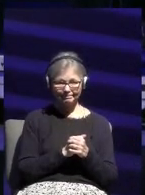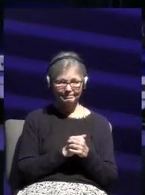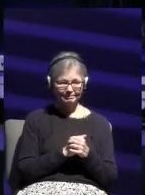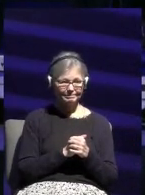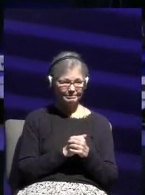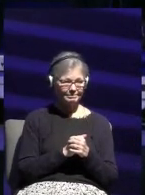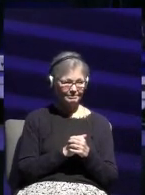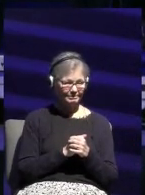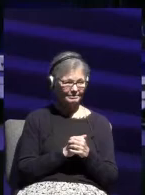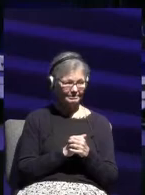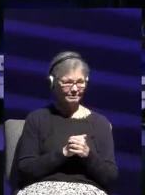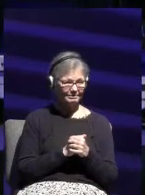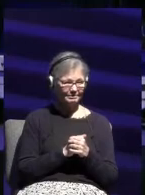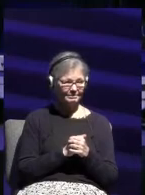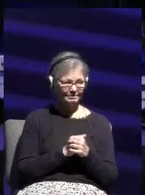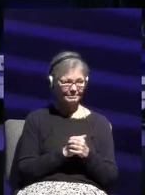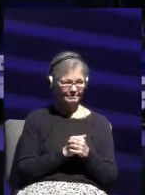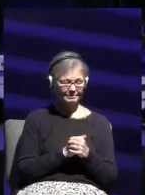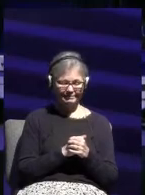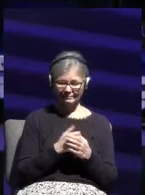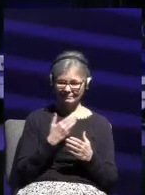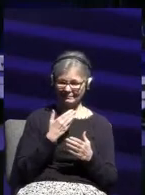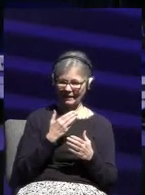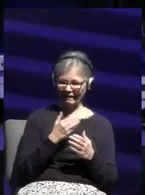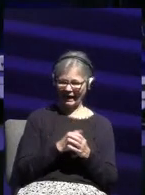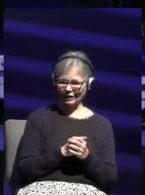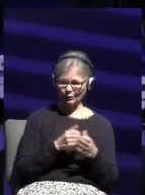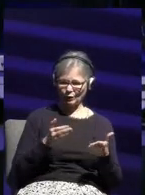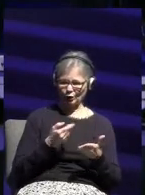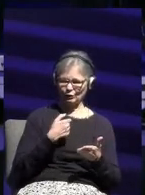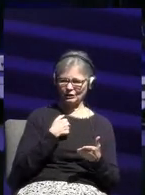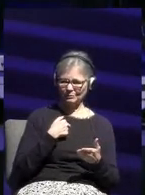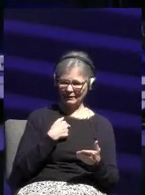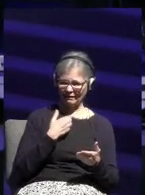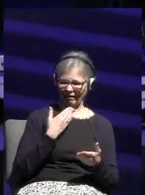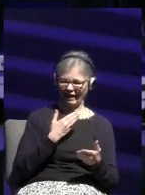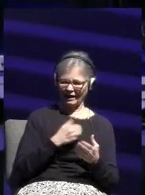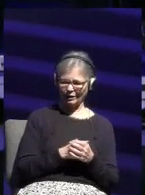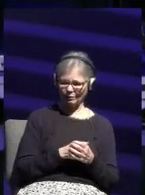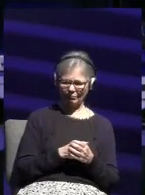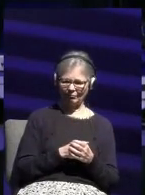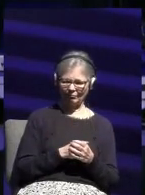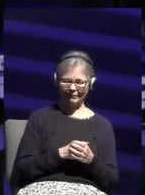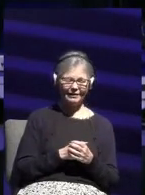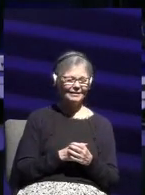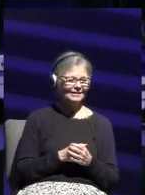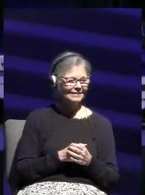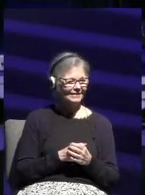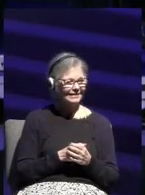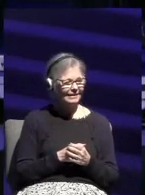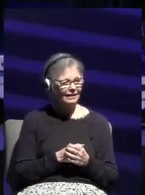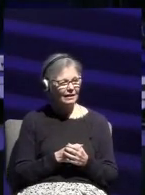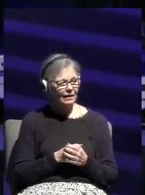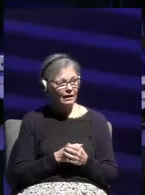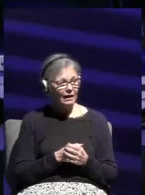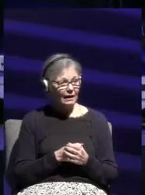Oh, that's encouraging. Thank you, Pastor. Thank you for that encouraging word. Turn to your neighbor and say,